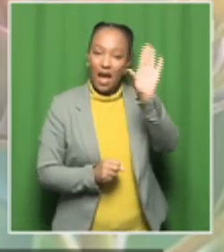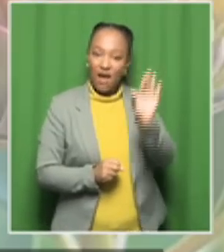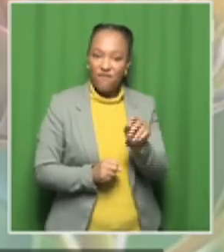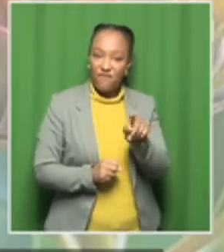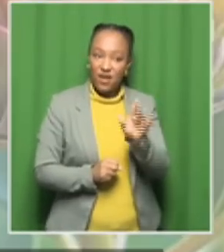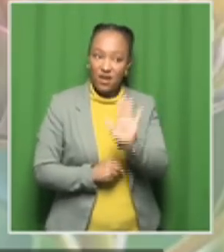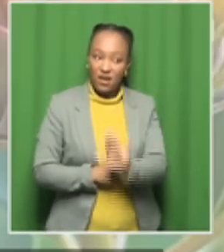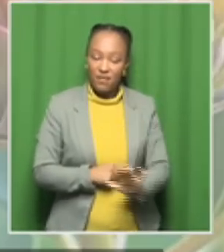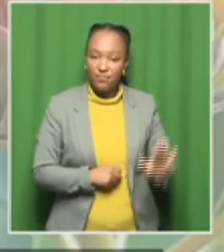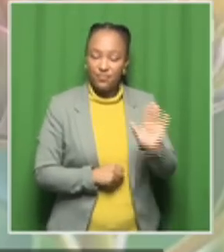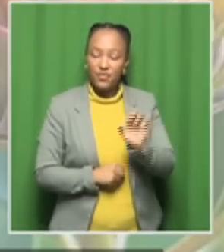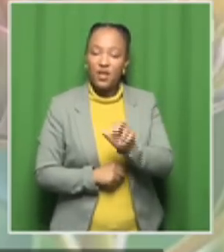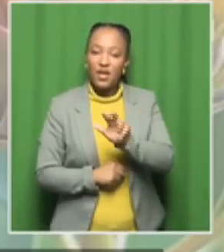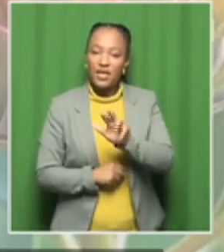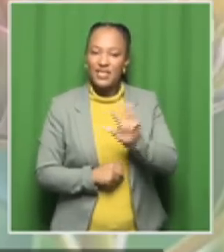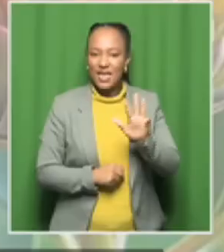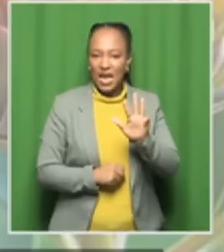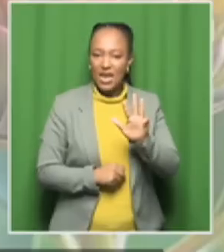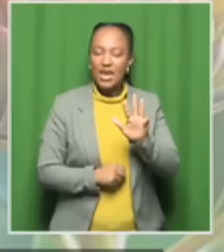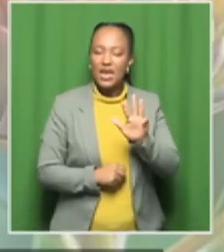$89